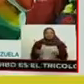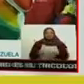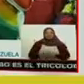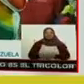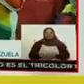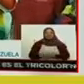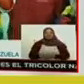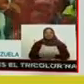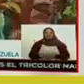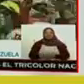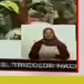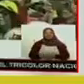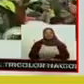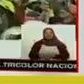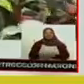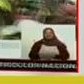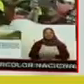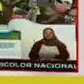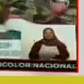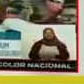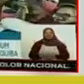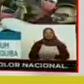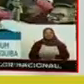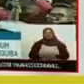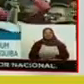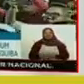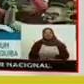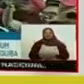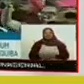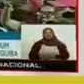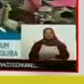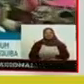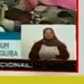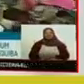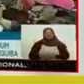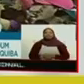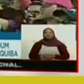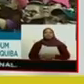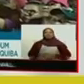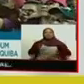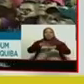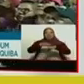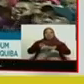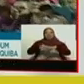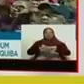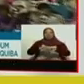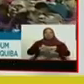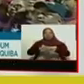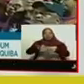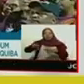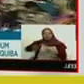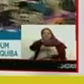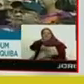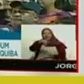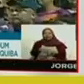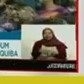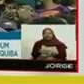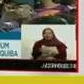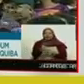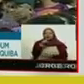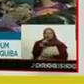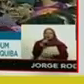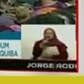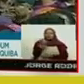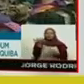seen what the U.S. has been willing to do with the bloodbath, with the genocide in Gaza, in Palestine,